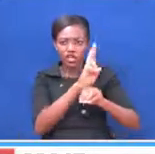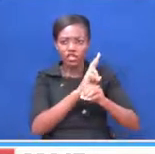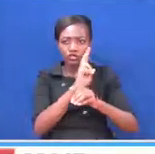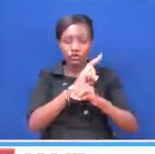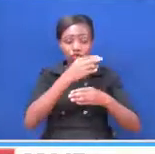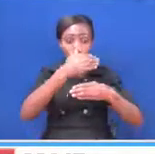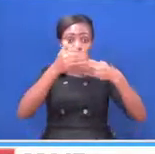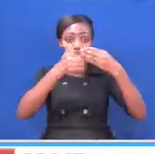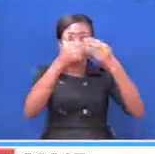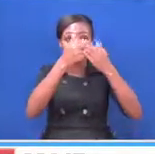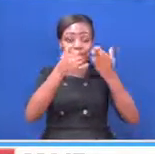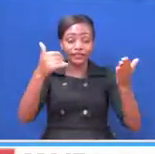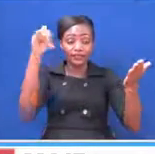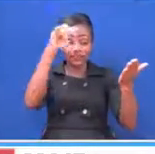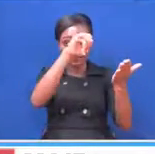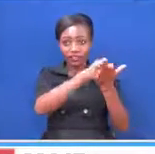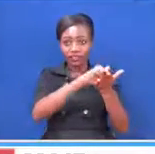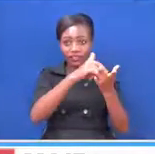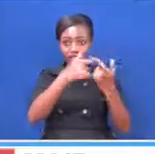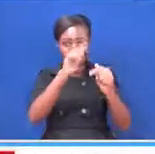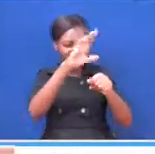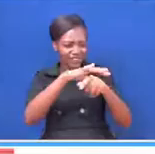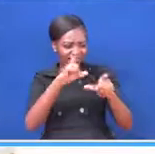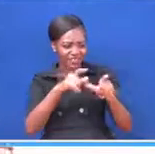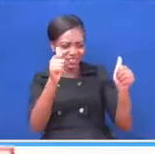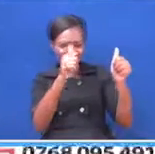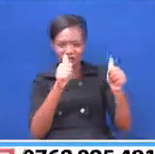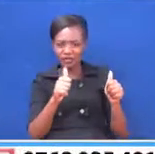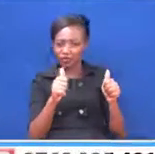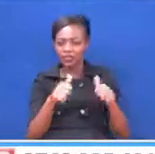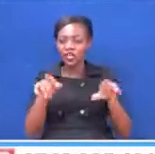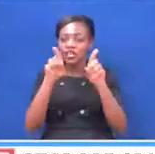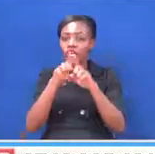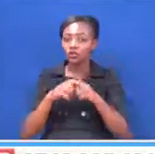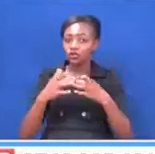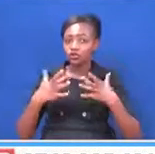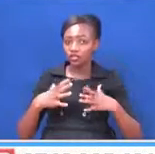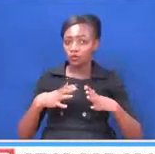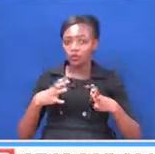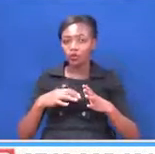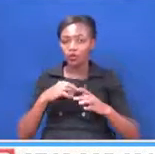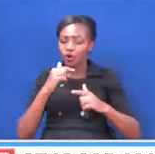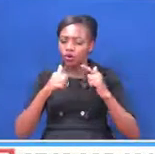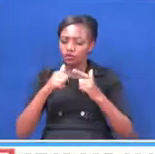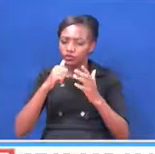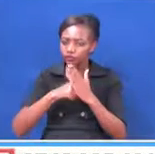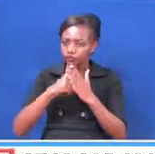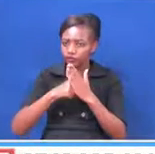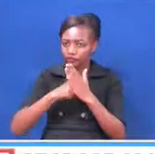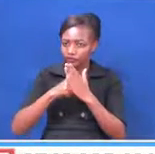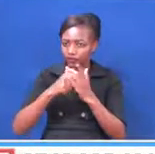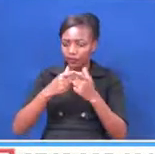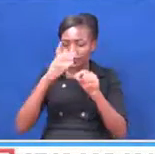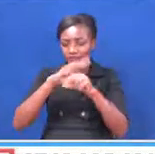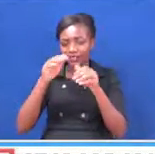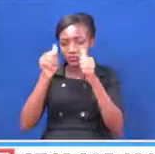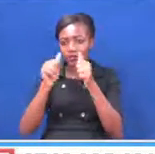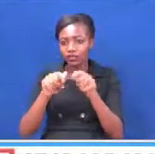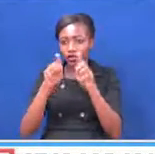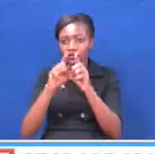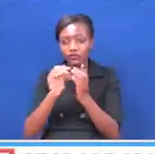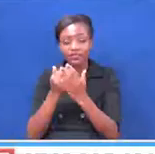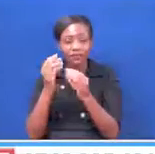construct Ikanga Airstrip in Voi. They have unsuccessfully sought compensation for 4 years now and even submitting